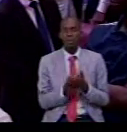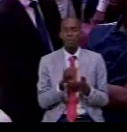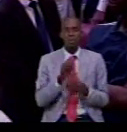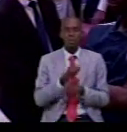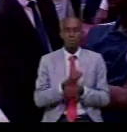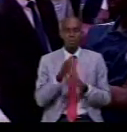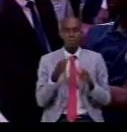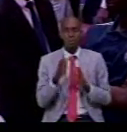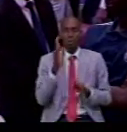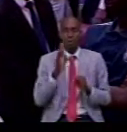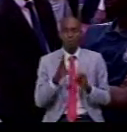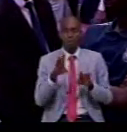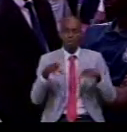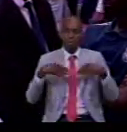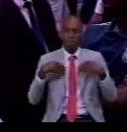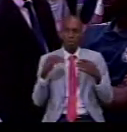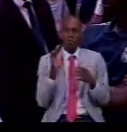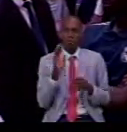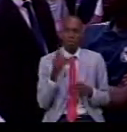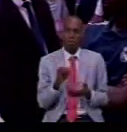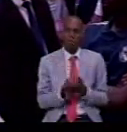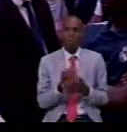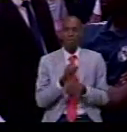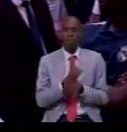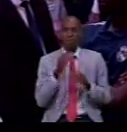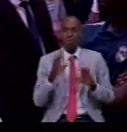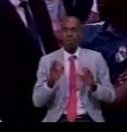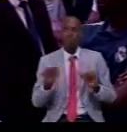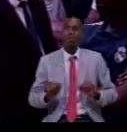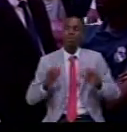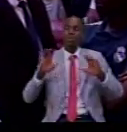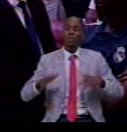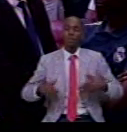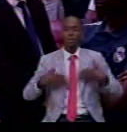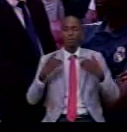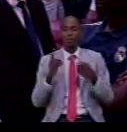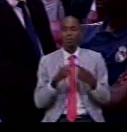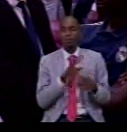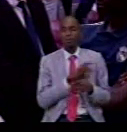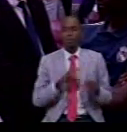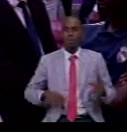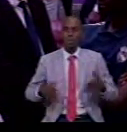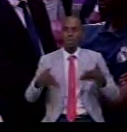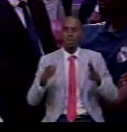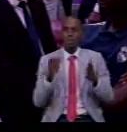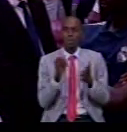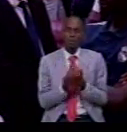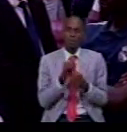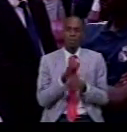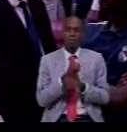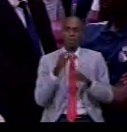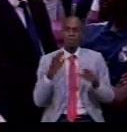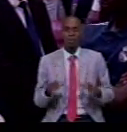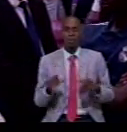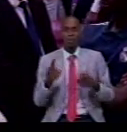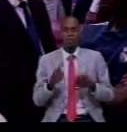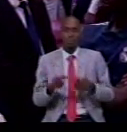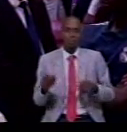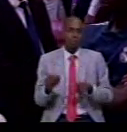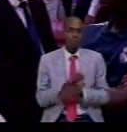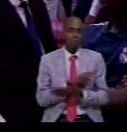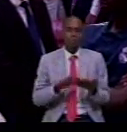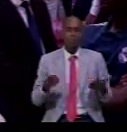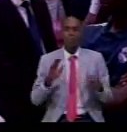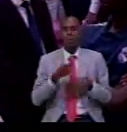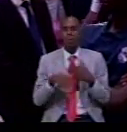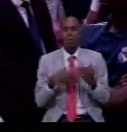accept the stone and surrender your life to Christ and allow the stone to smash sin out of your life, crush sin out of your life,